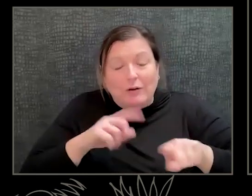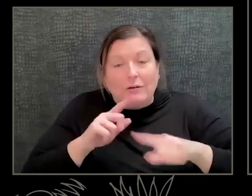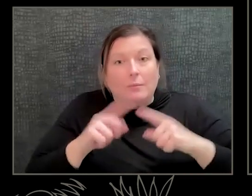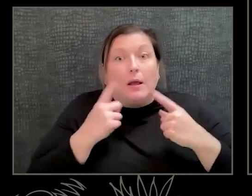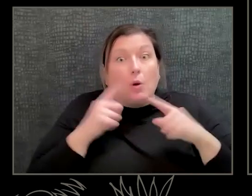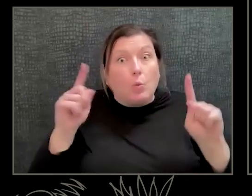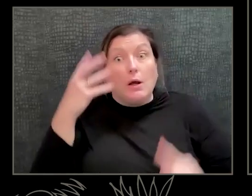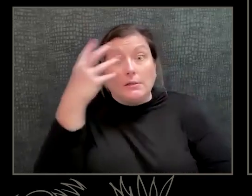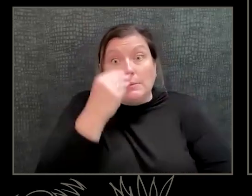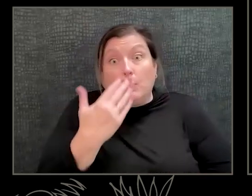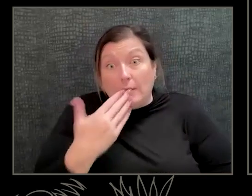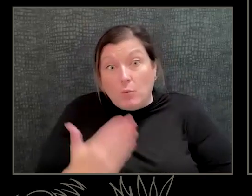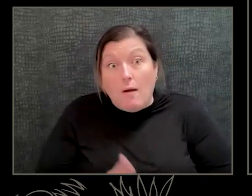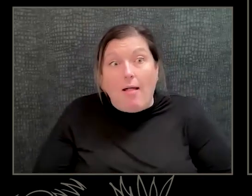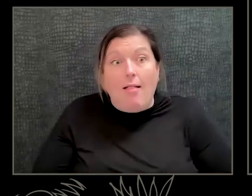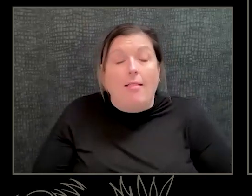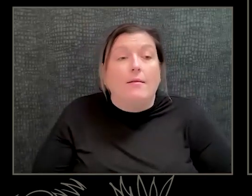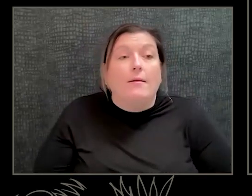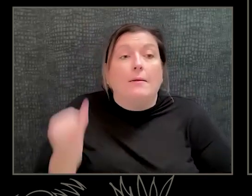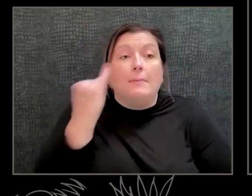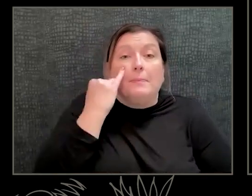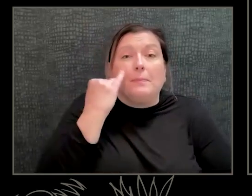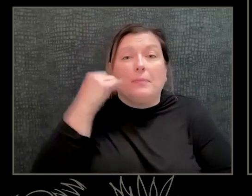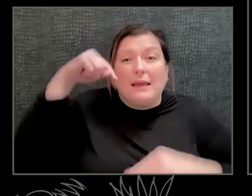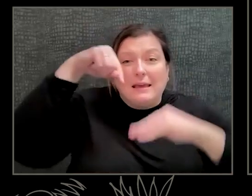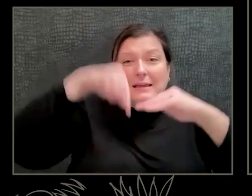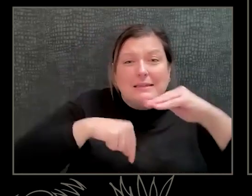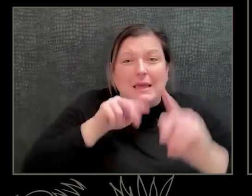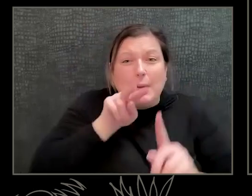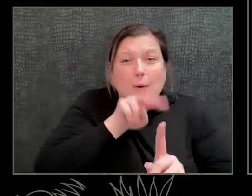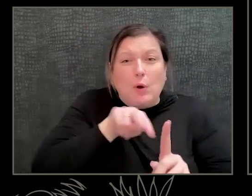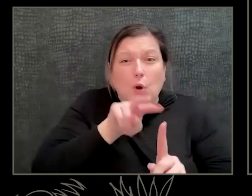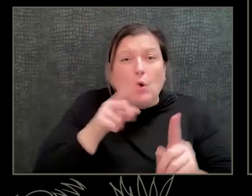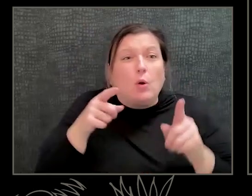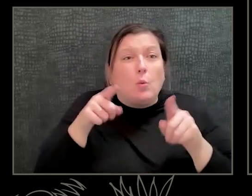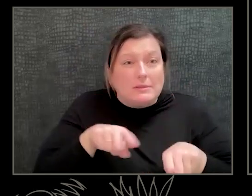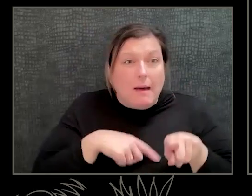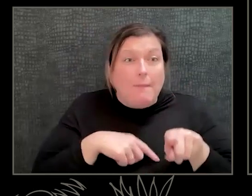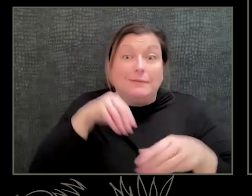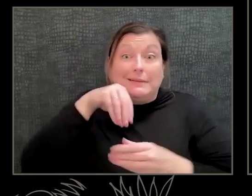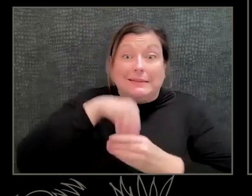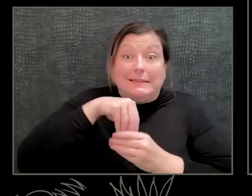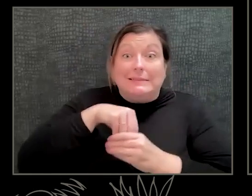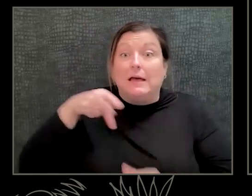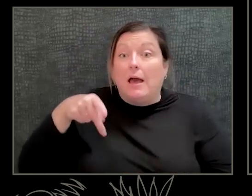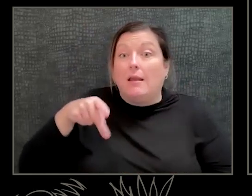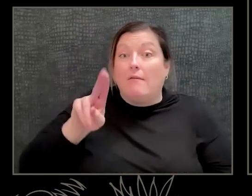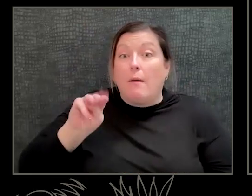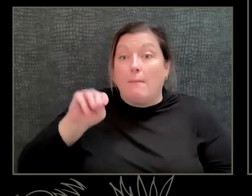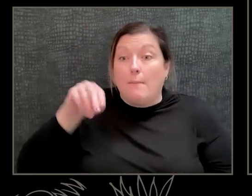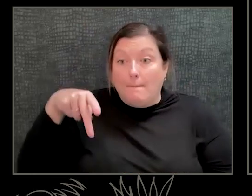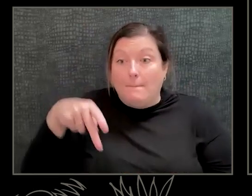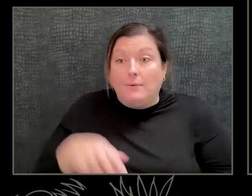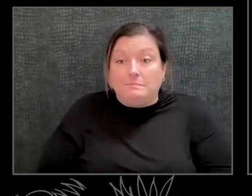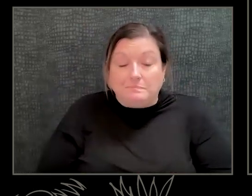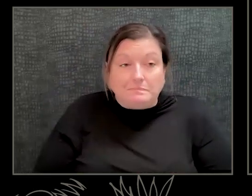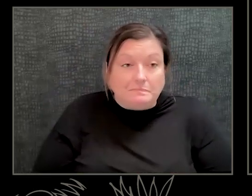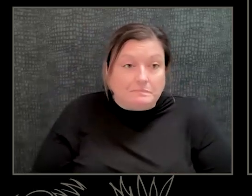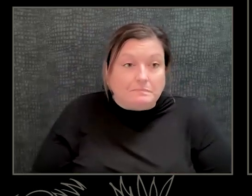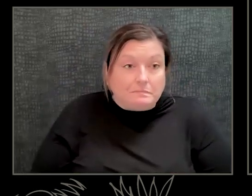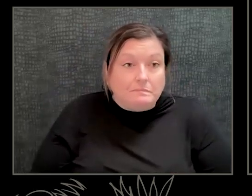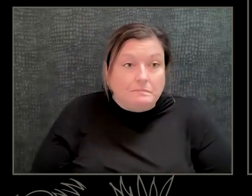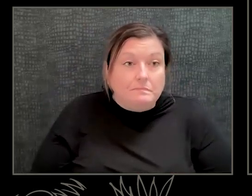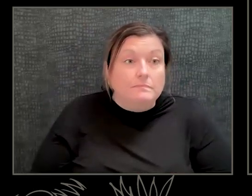pretty well. So let's take a deeper look as to what's happening inside of Pump. So this is